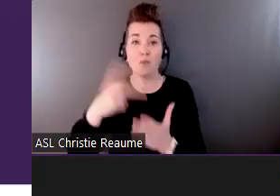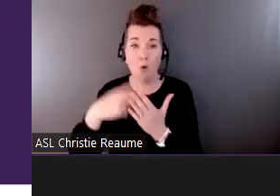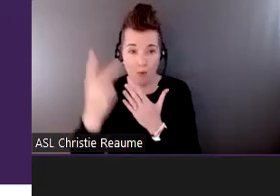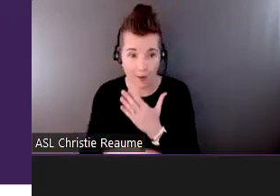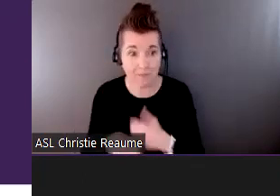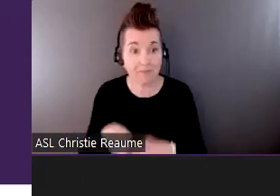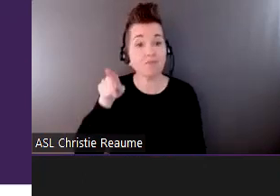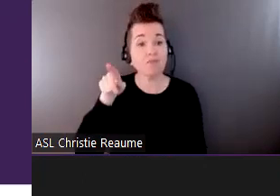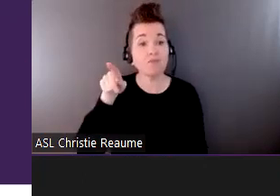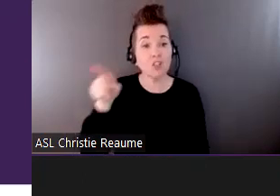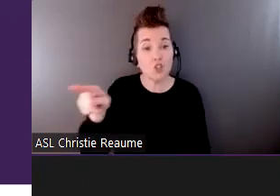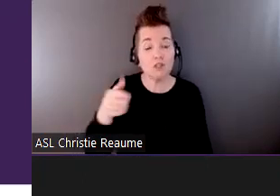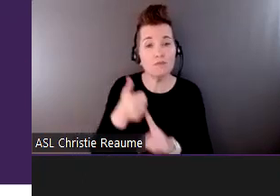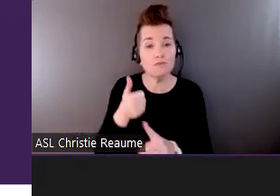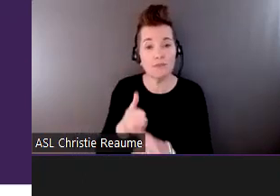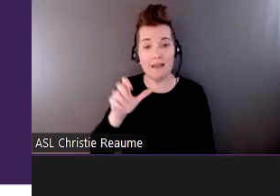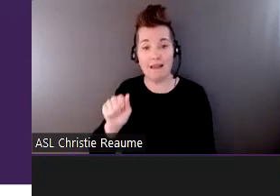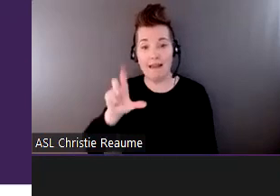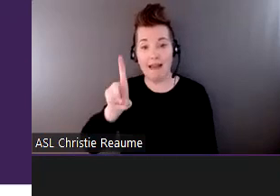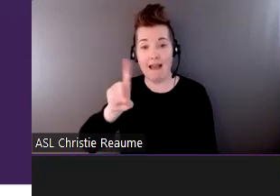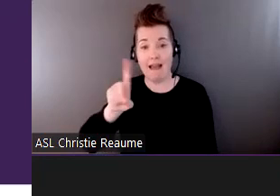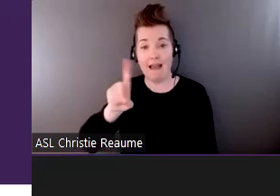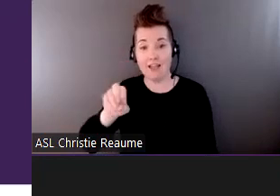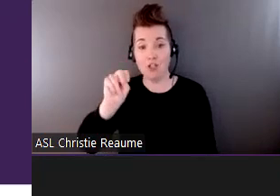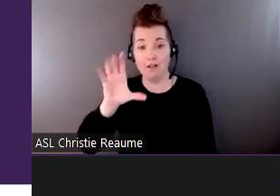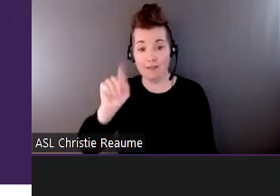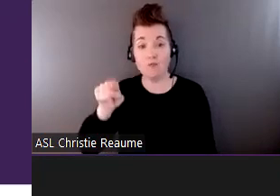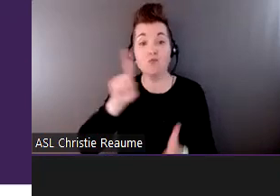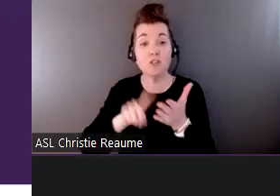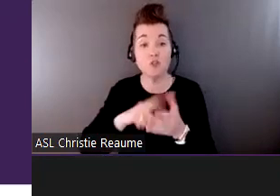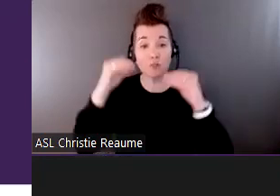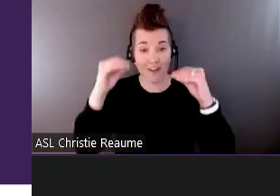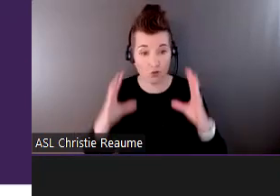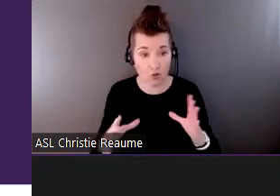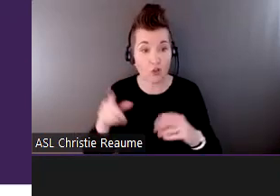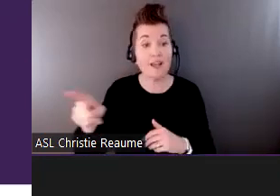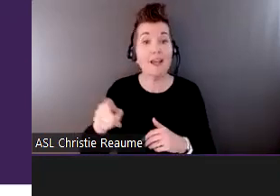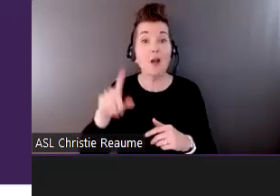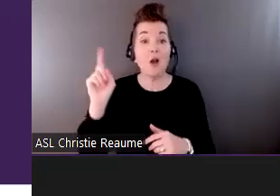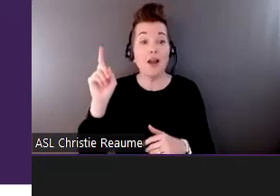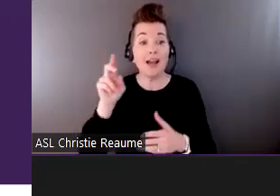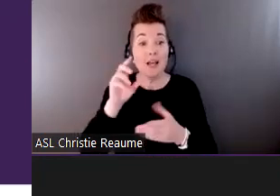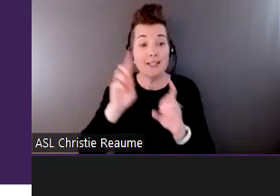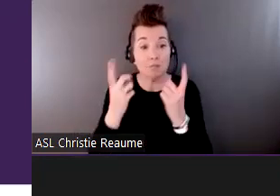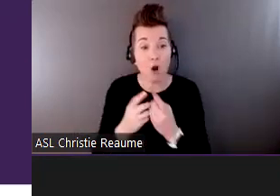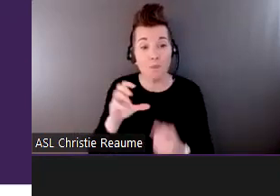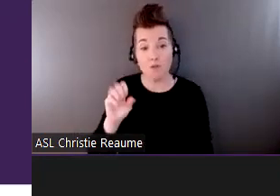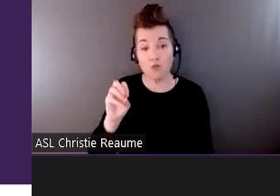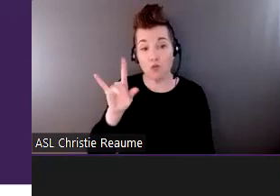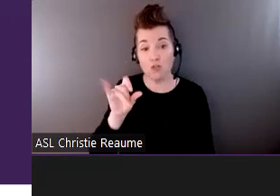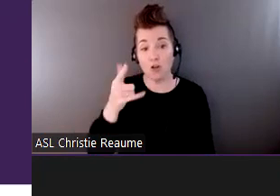professor in sociology and anthropology at Carlton University